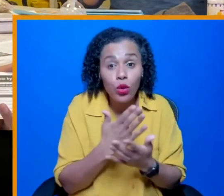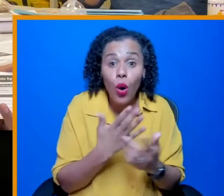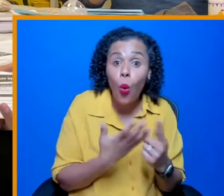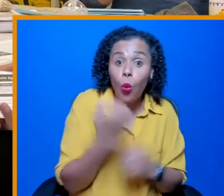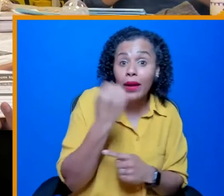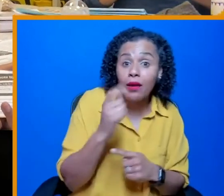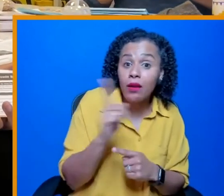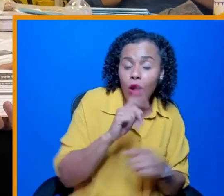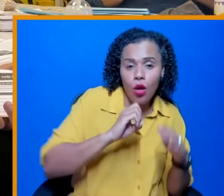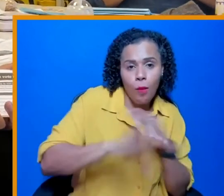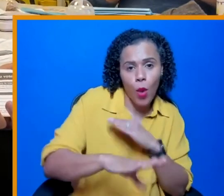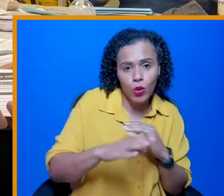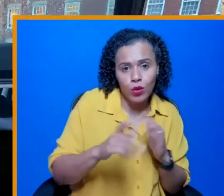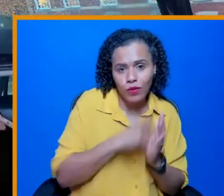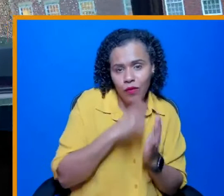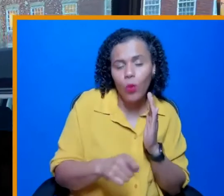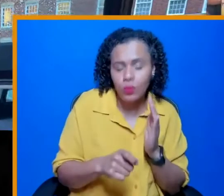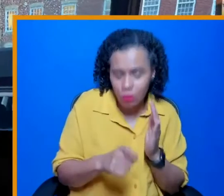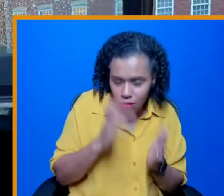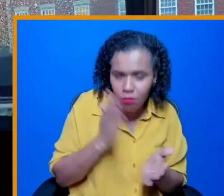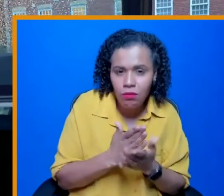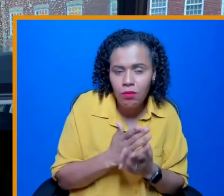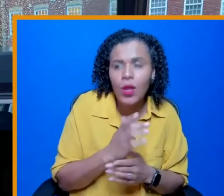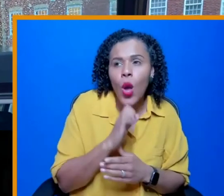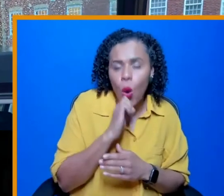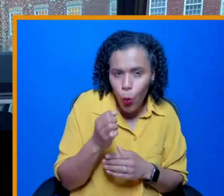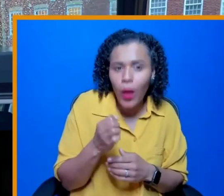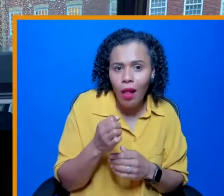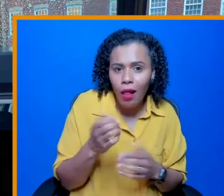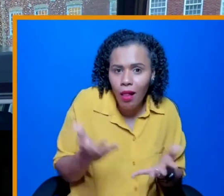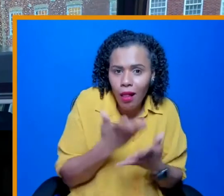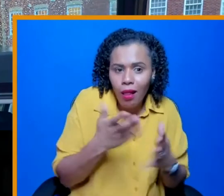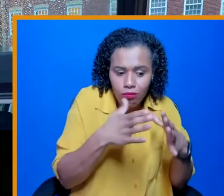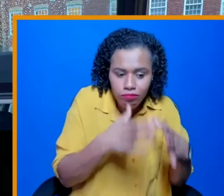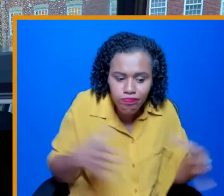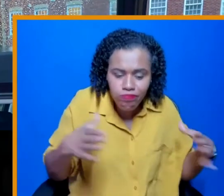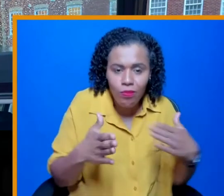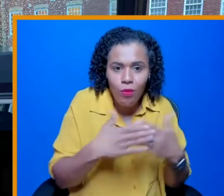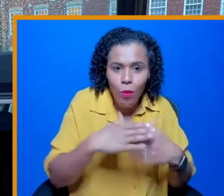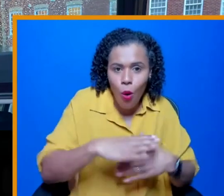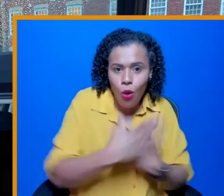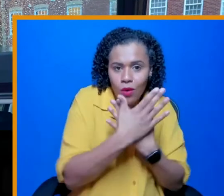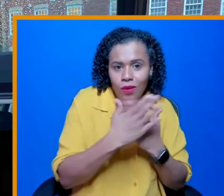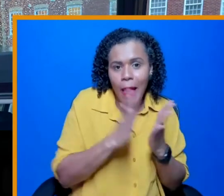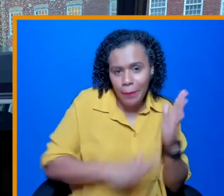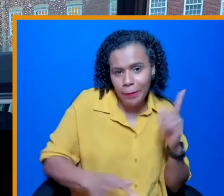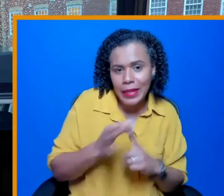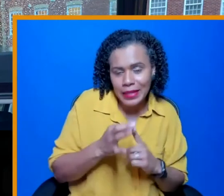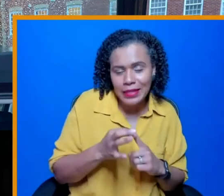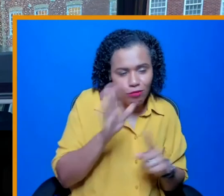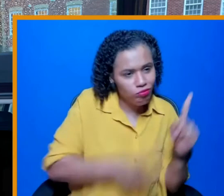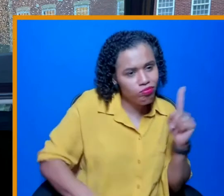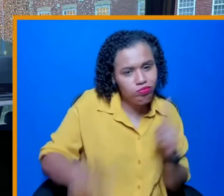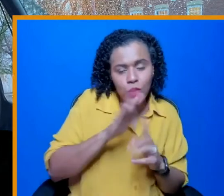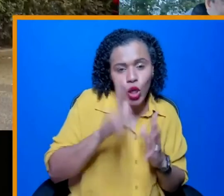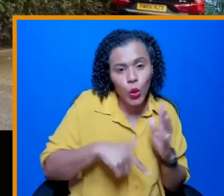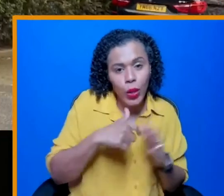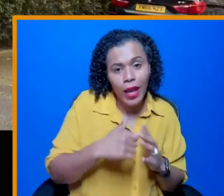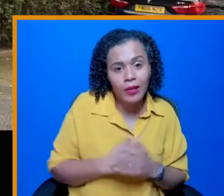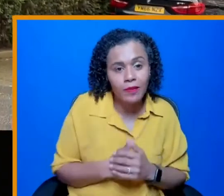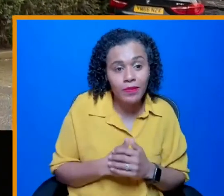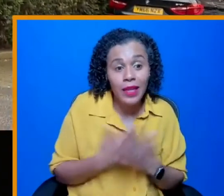I'm sure that will allow Liberal Democrats to be elected in our towns and cities right across the country. We're now weeks away from polling